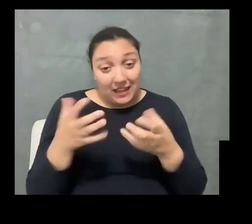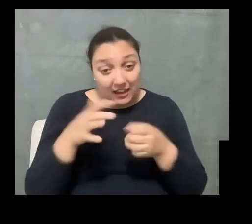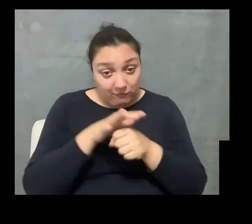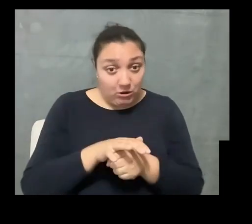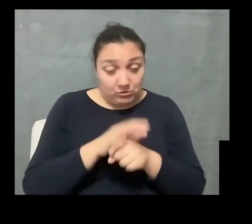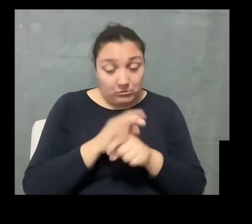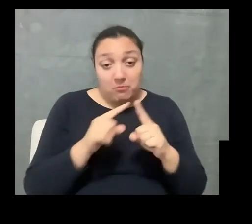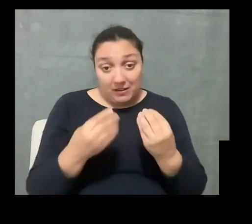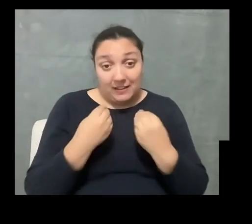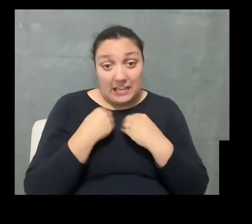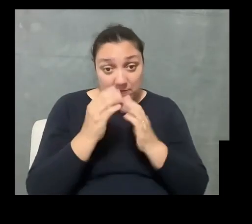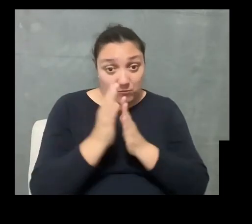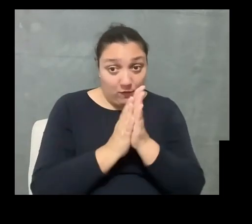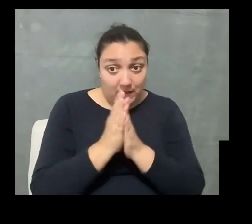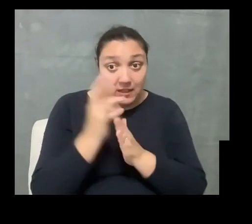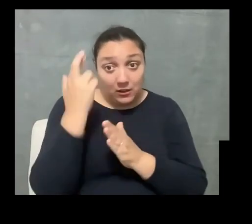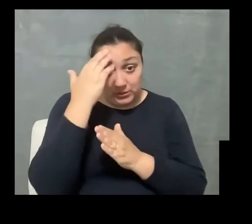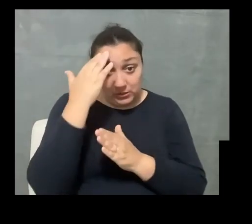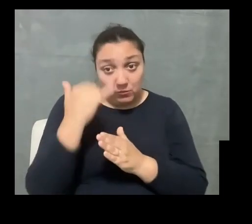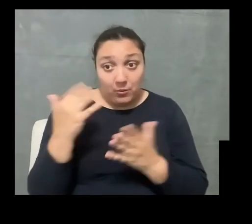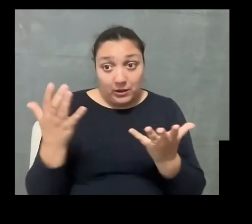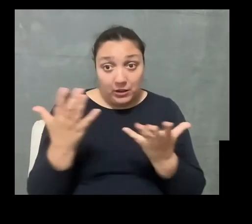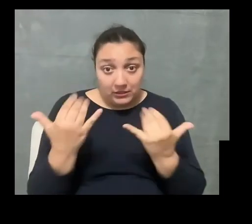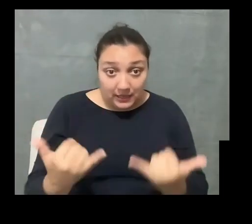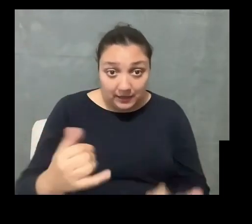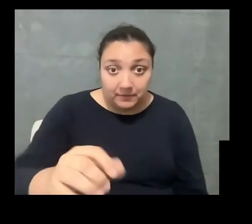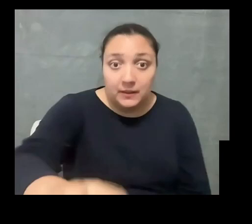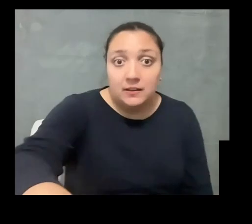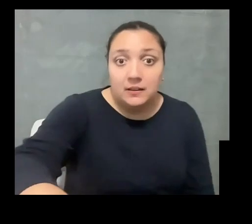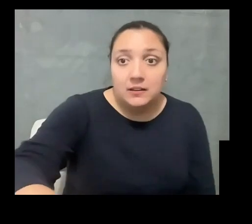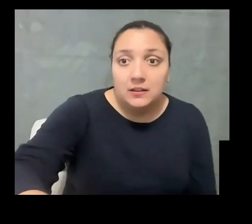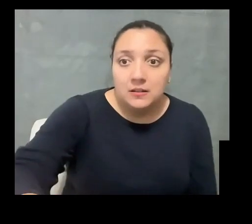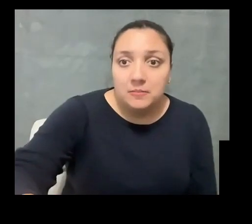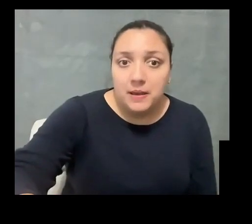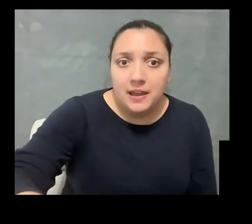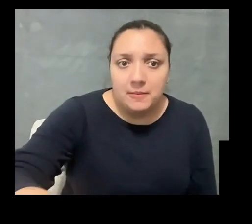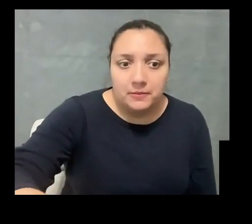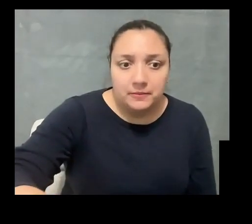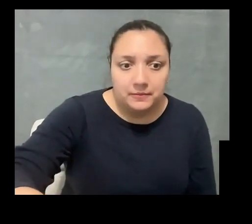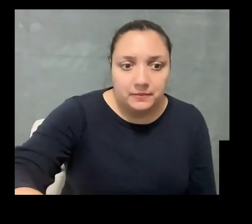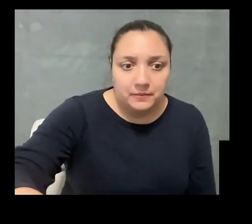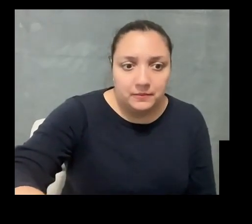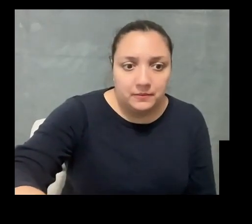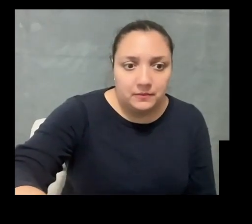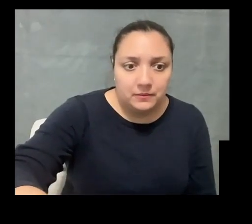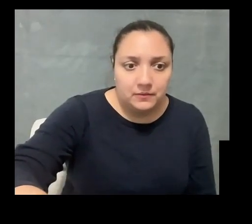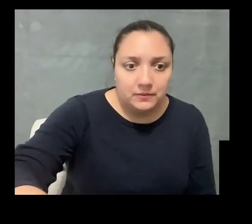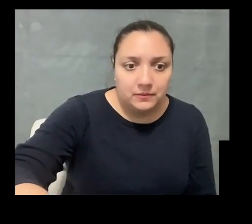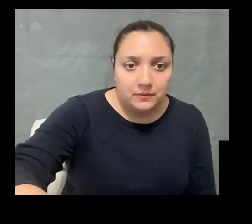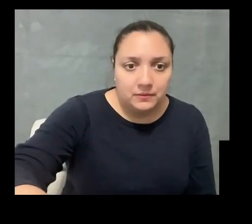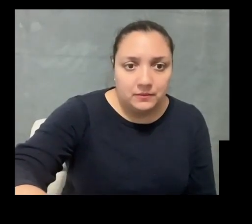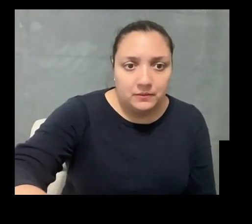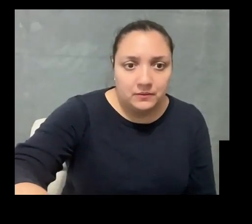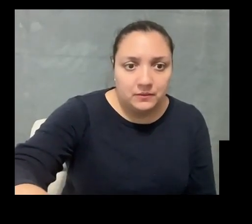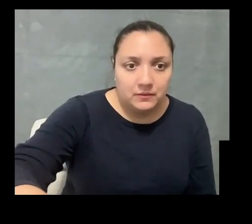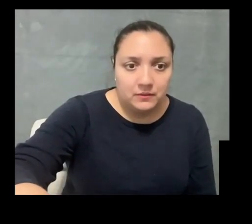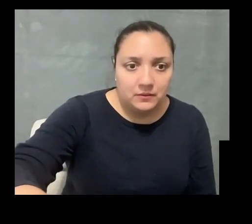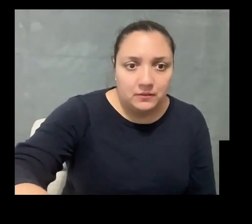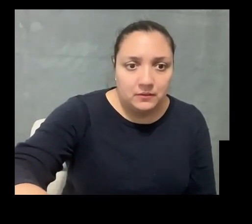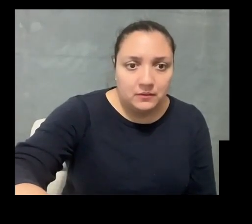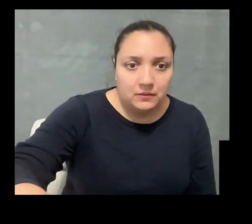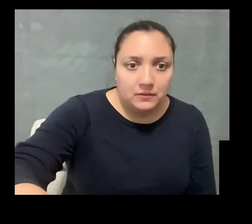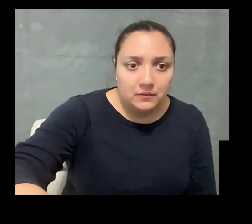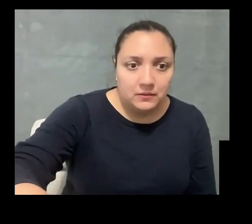It's why we're here today. It's why we've been crisscrossing the state for several months. And as you heard from our federal partners, every state